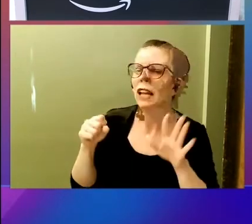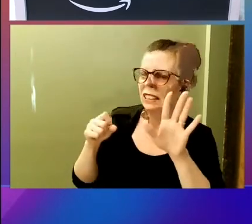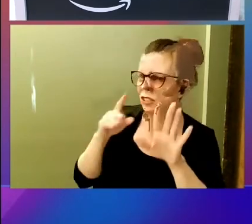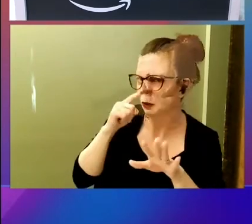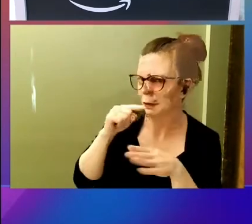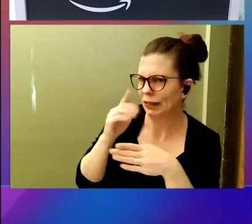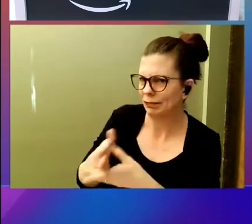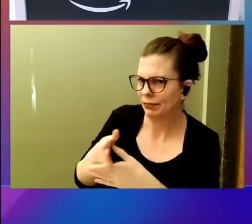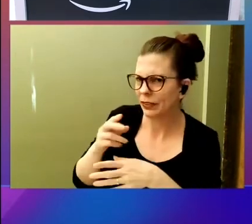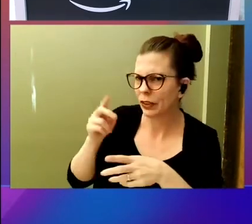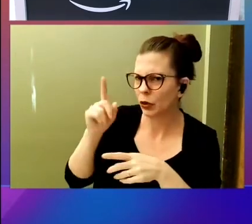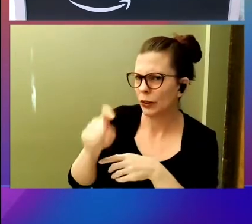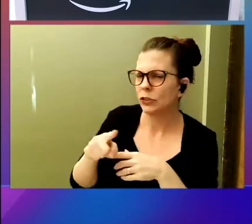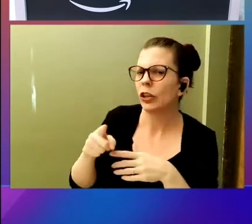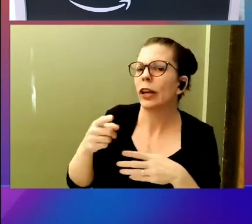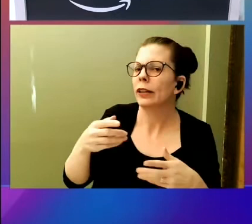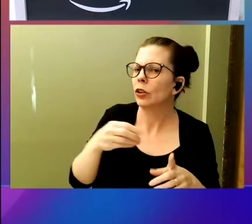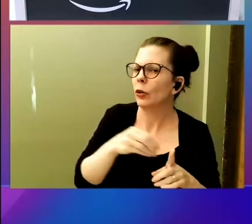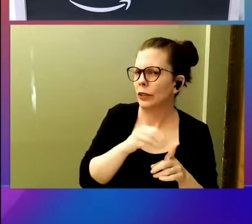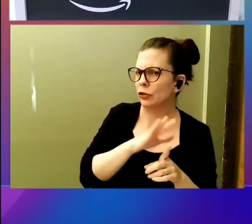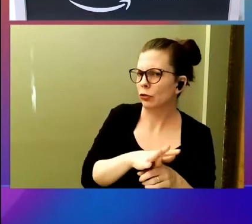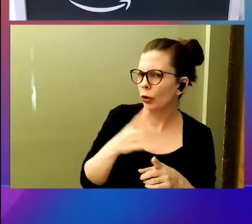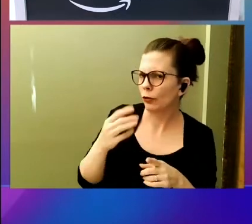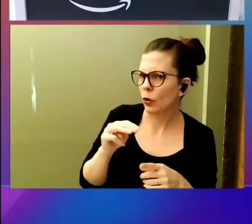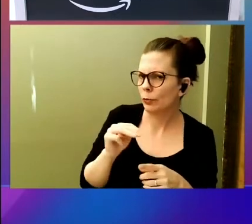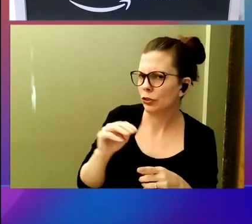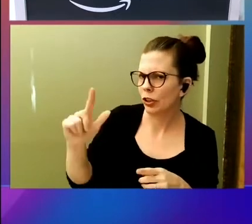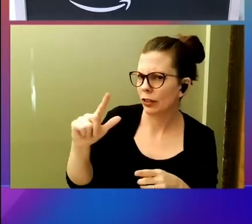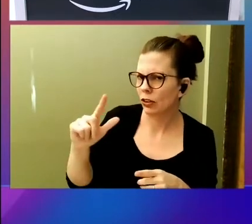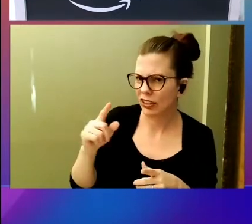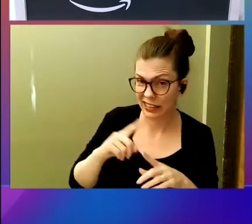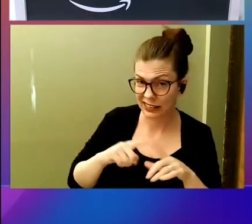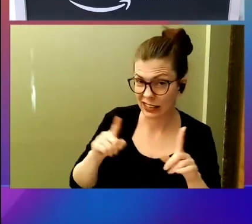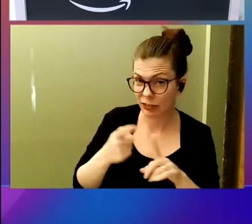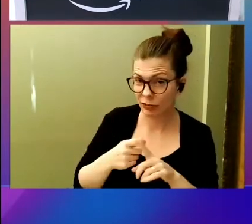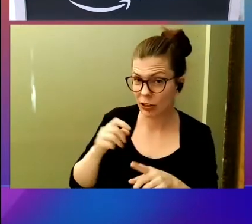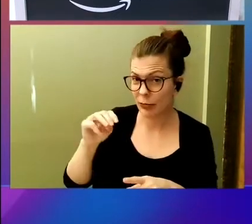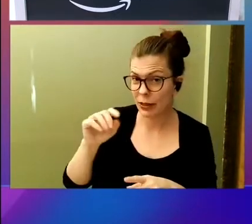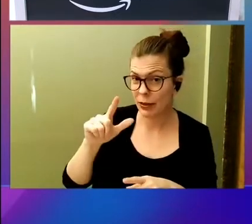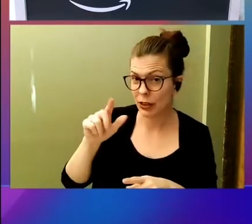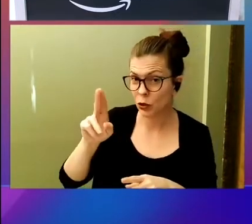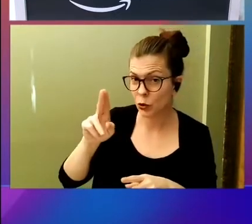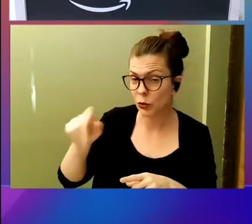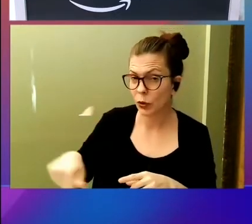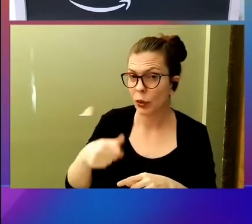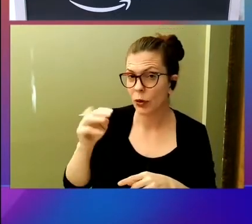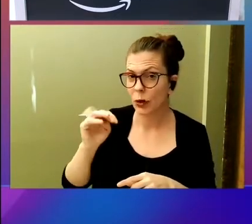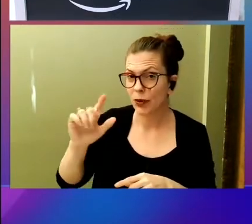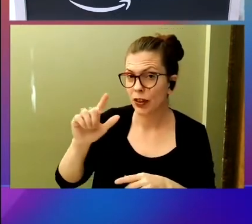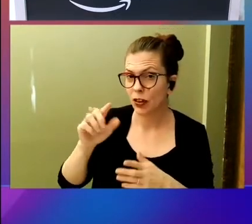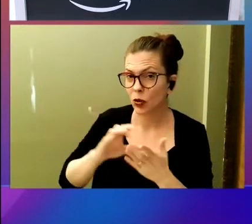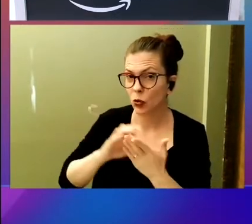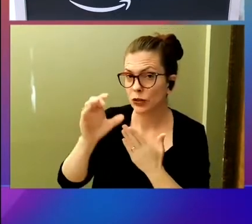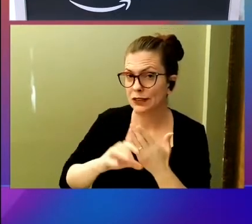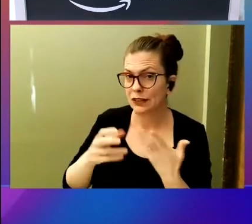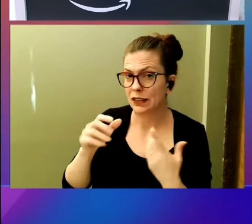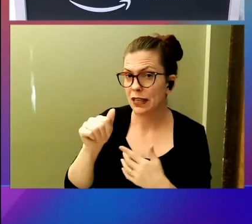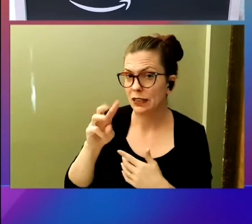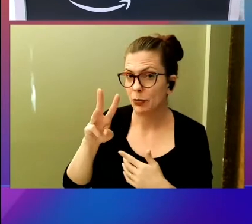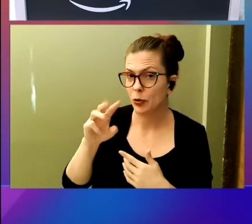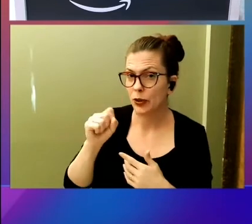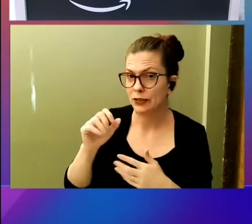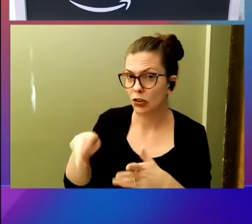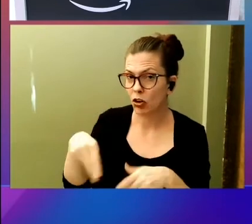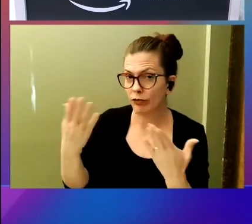to machine learning, is this different from MLU and the other machine learning courses that AWS already offers today? So is